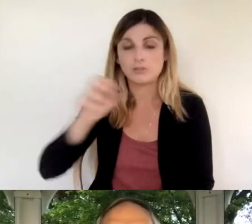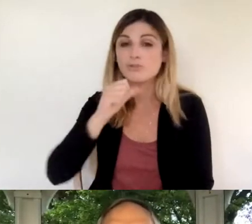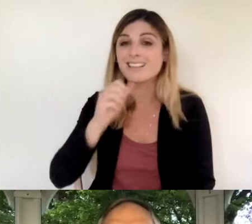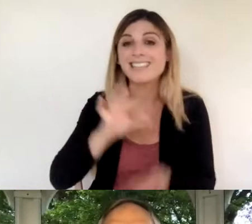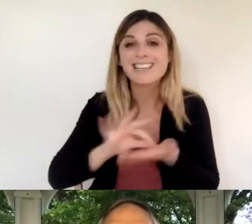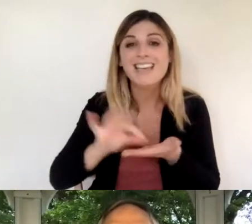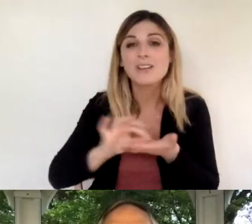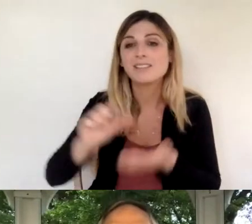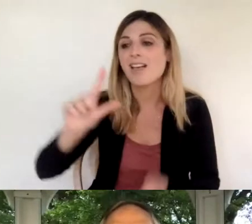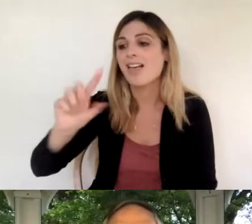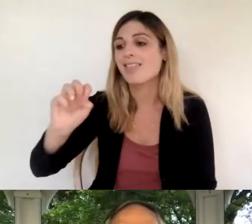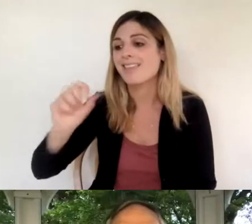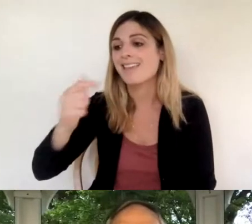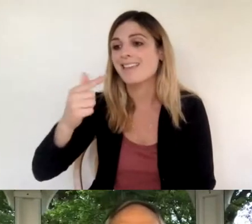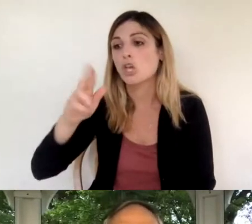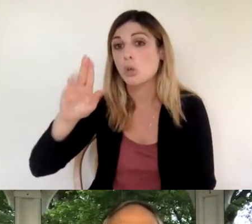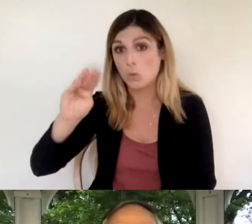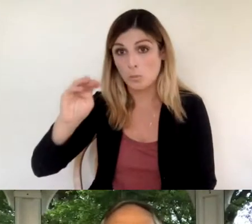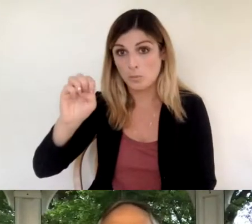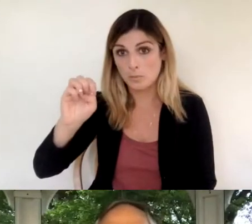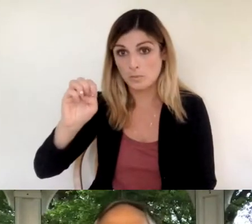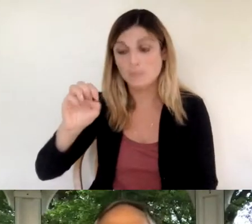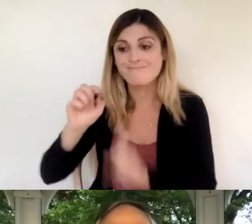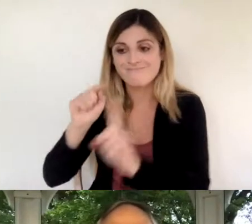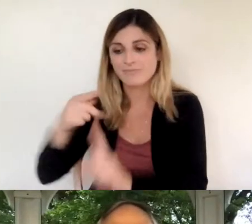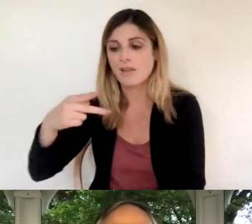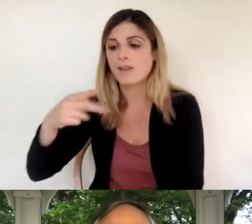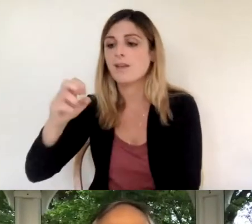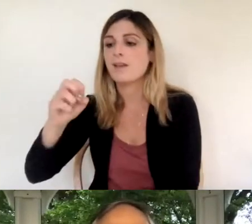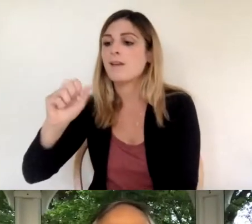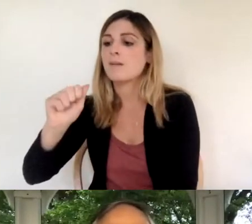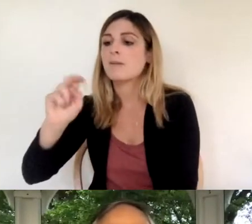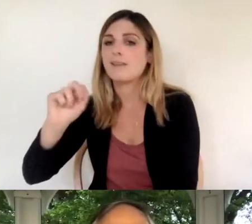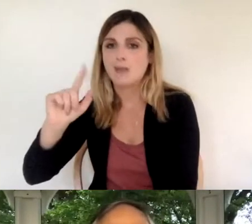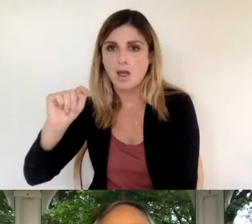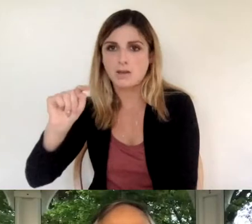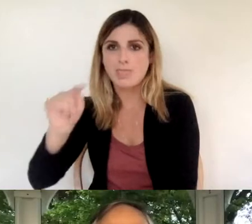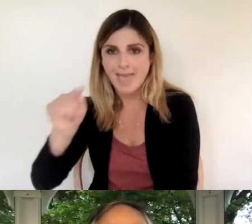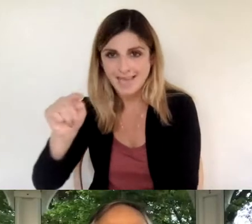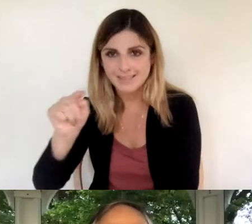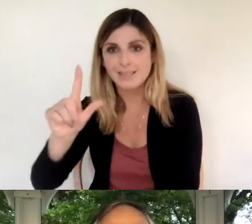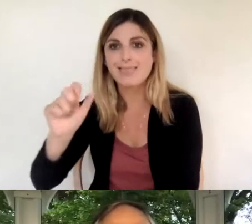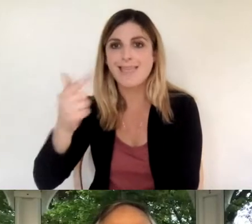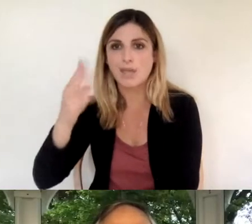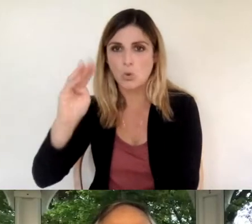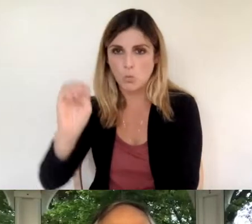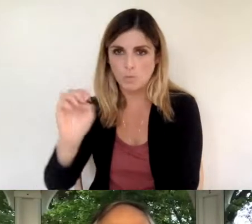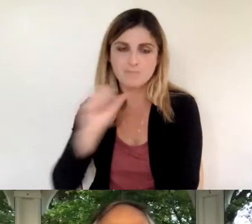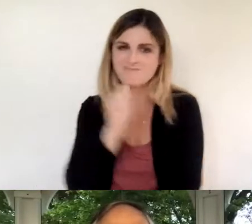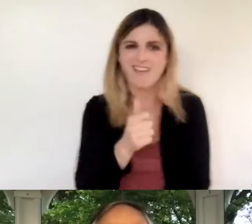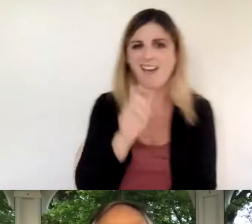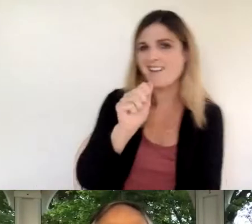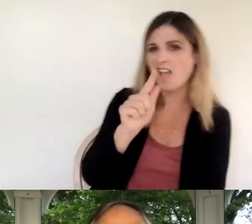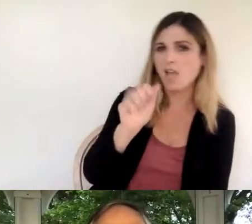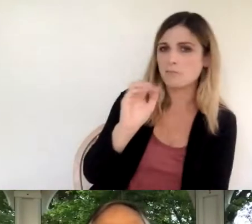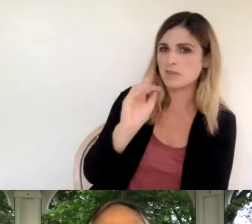it if you're eating peanut butter for the lysine and once in a while you decide to have almond butter instead. You're not going to keel over and die from a